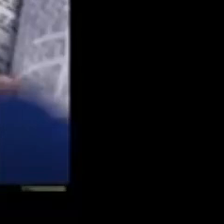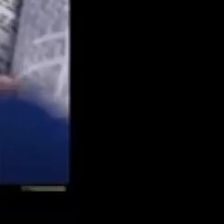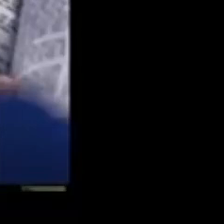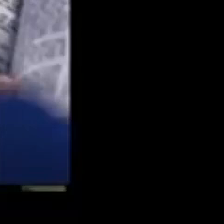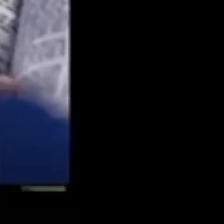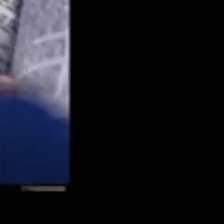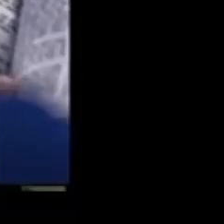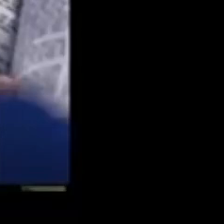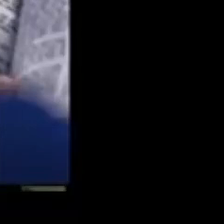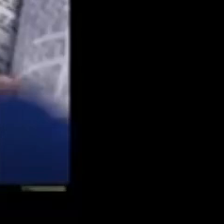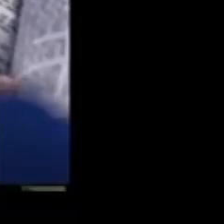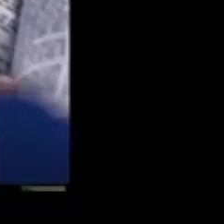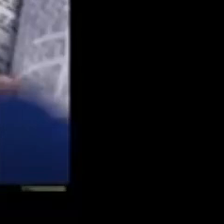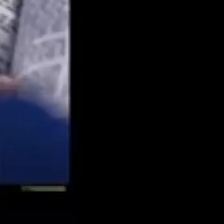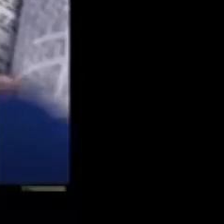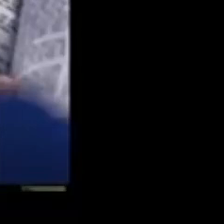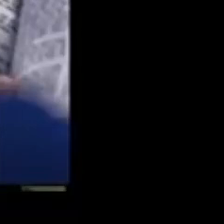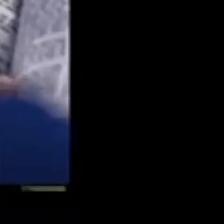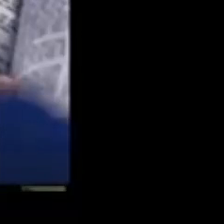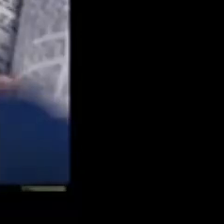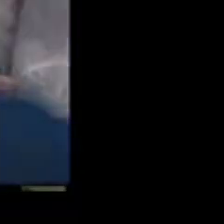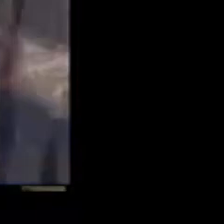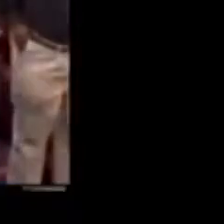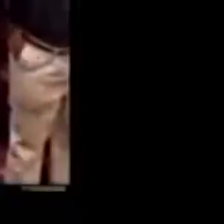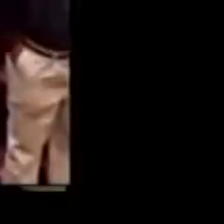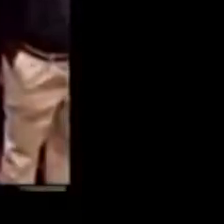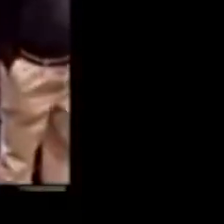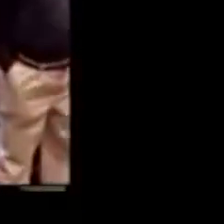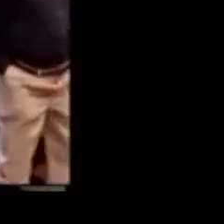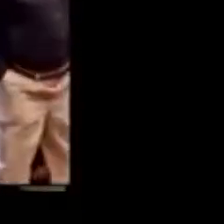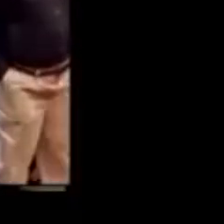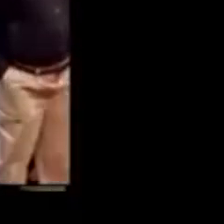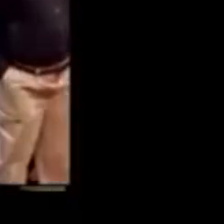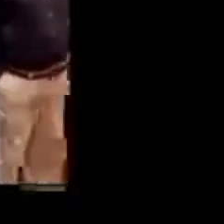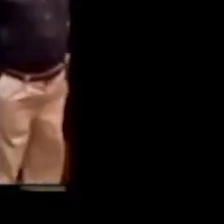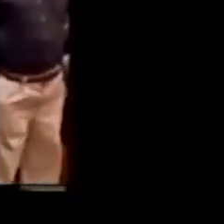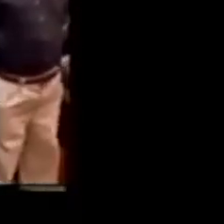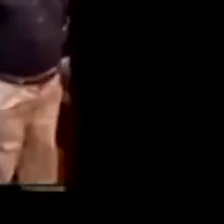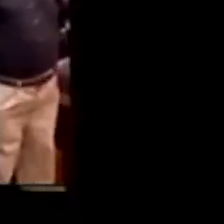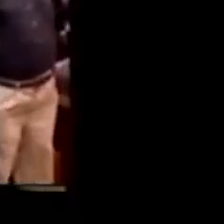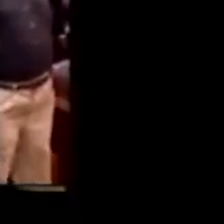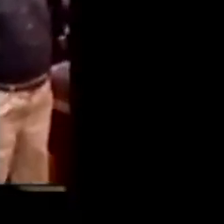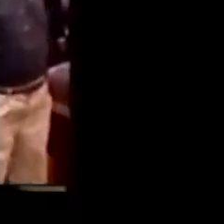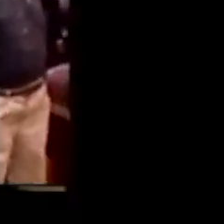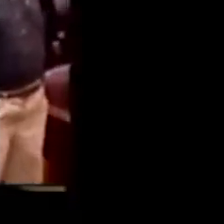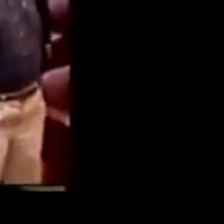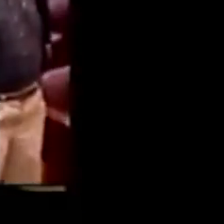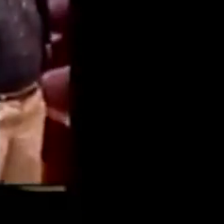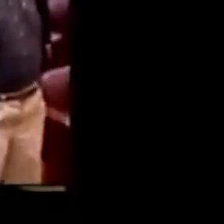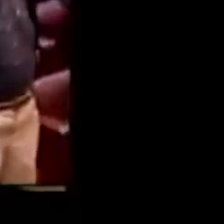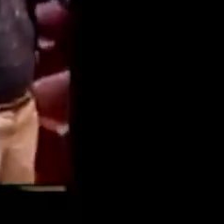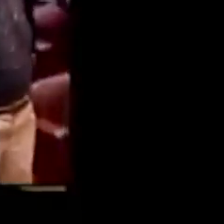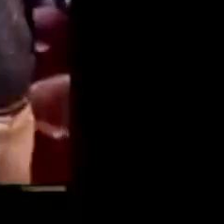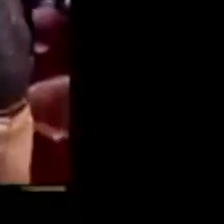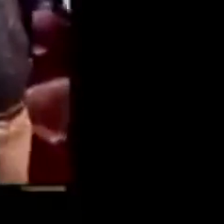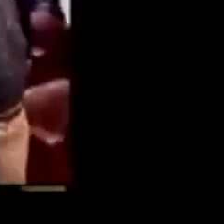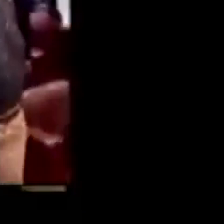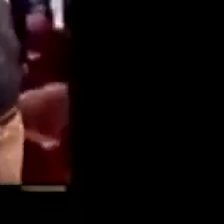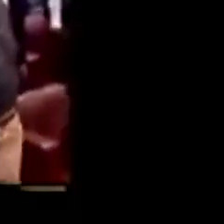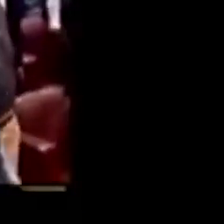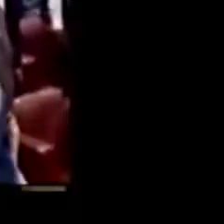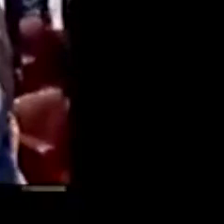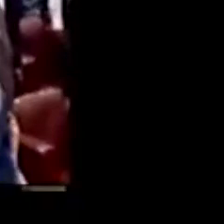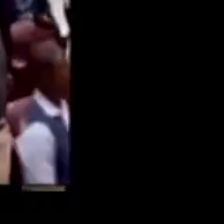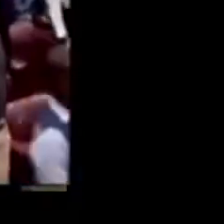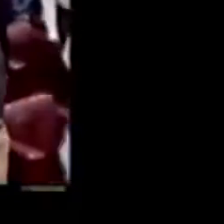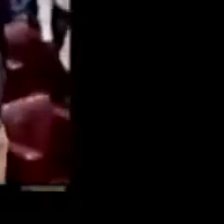please? Talk to the Lord in prayer. You've seen a commandment, a warning, an